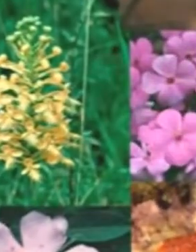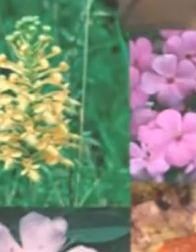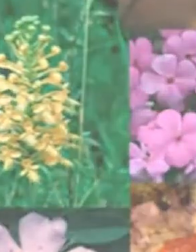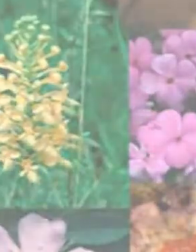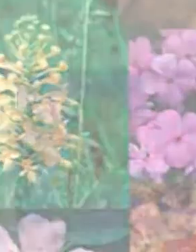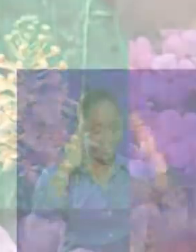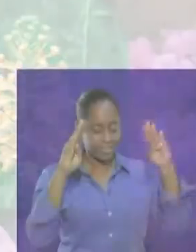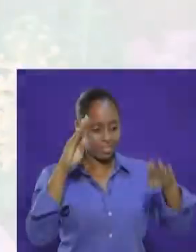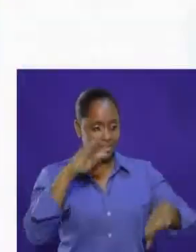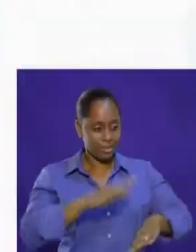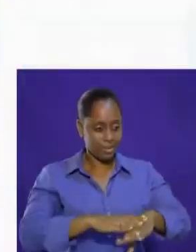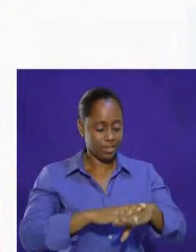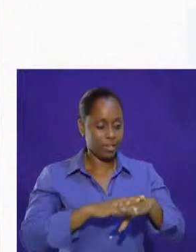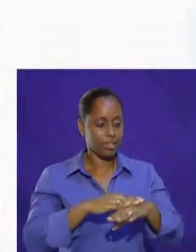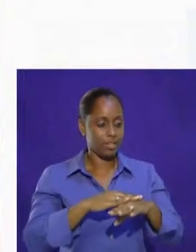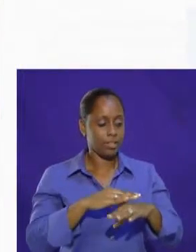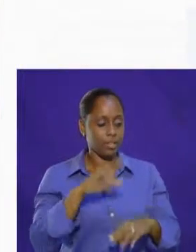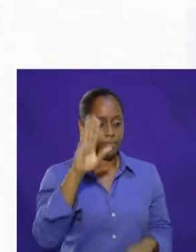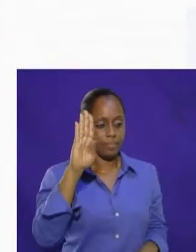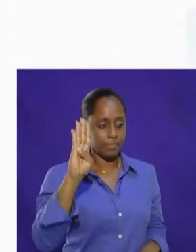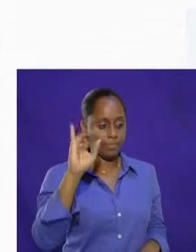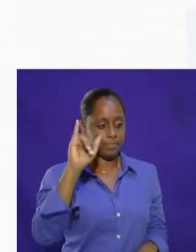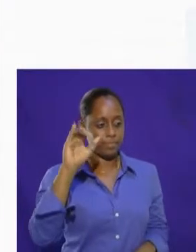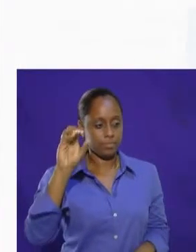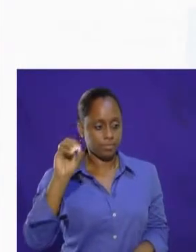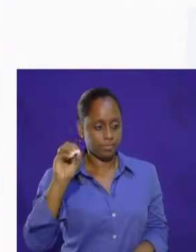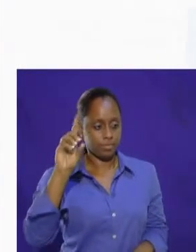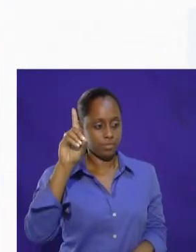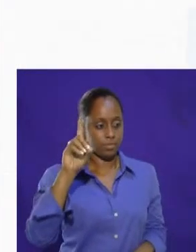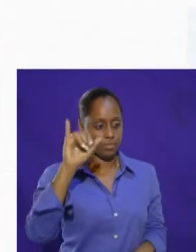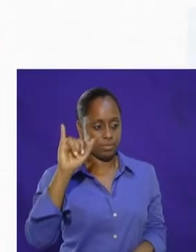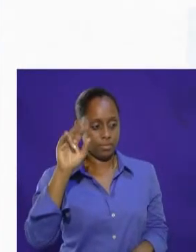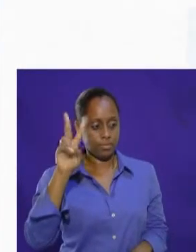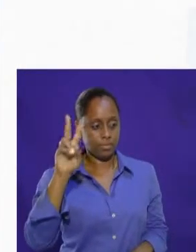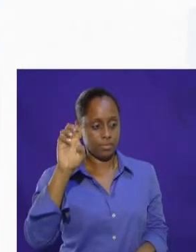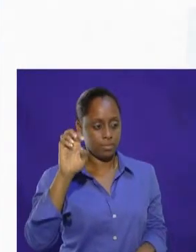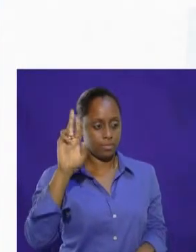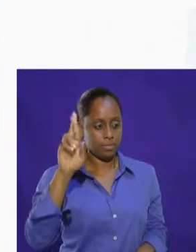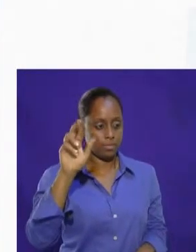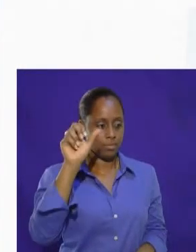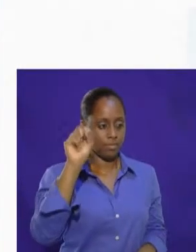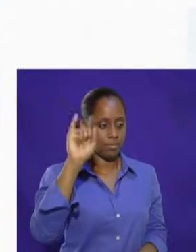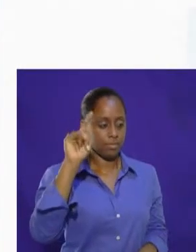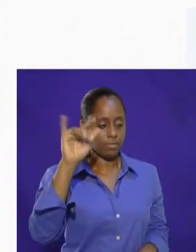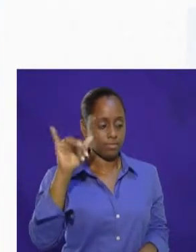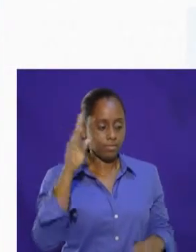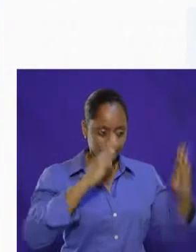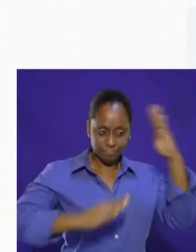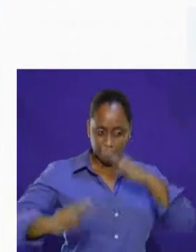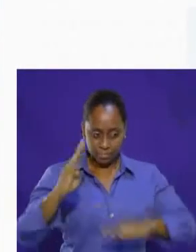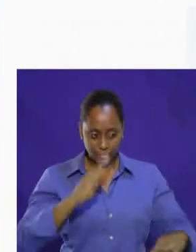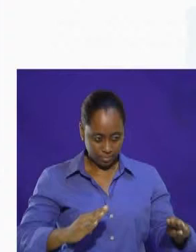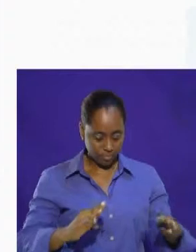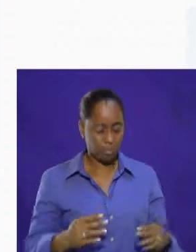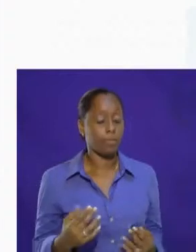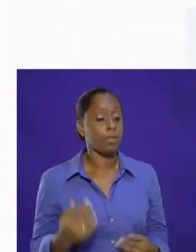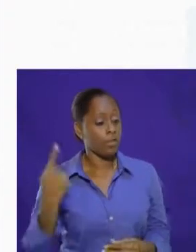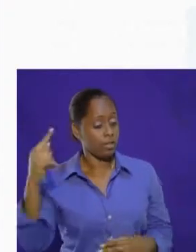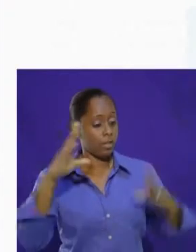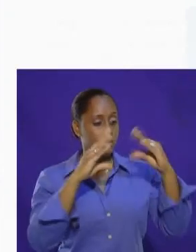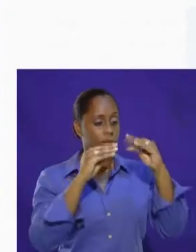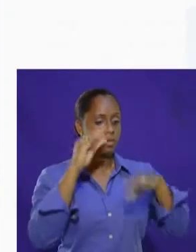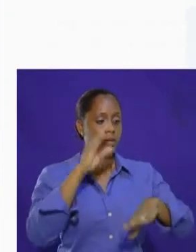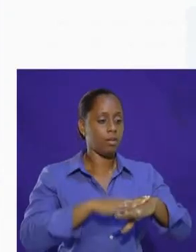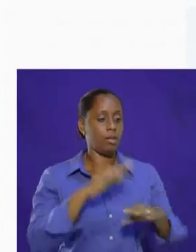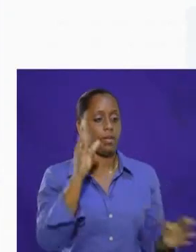Diversity. The Convention on Biological Diversity, or CBD, has set in 2002